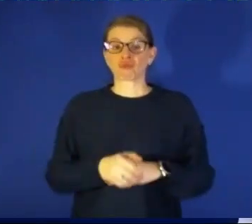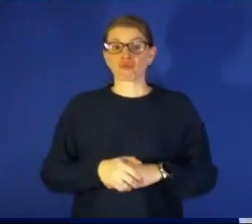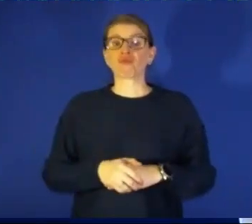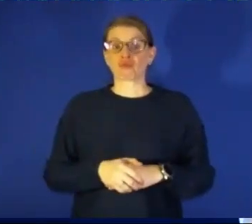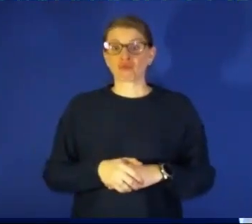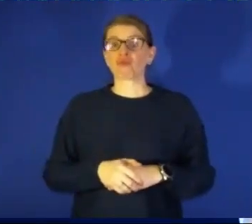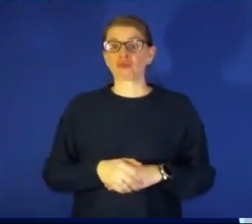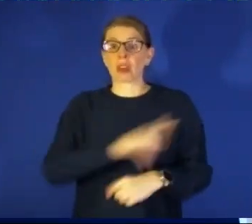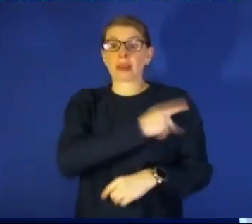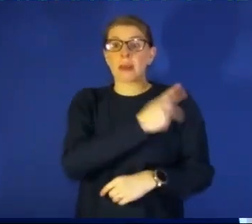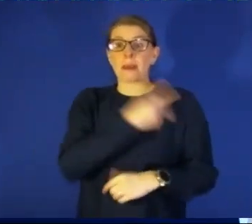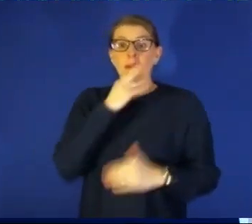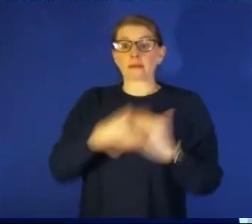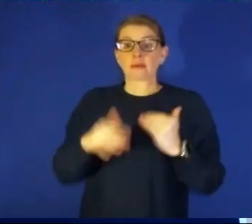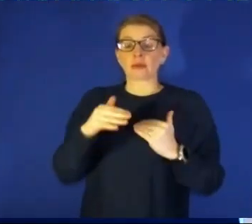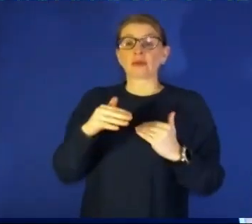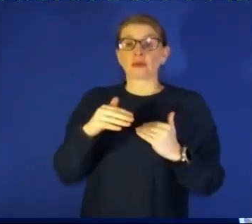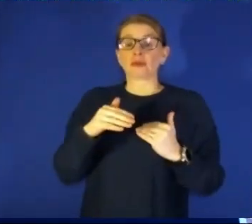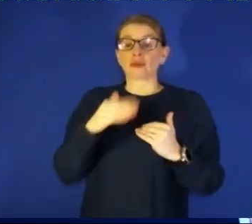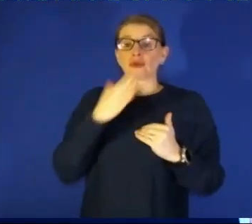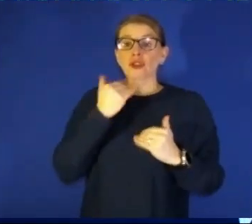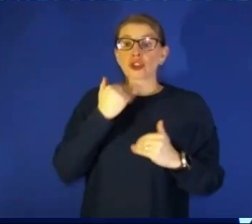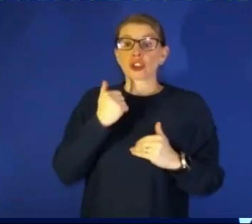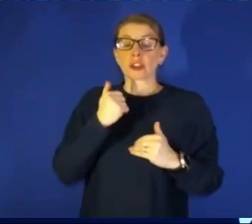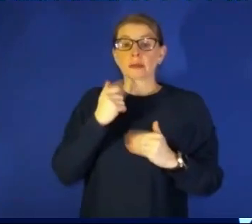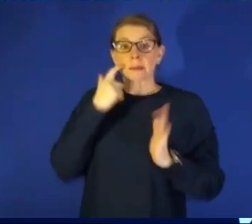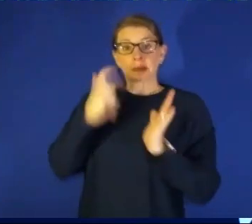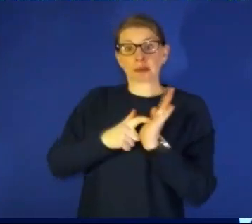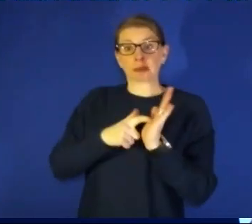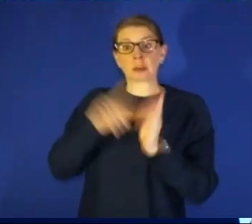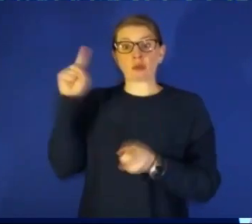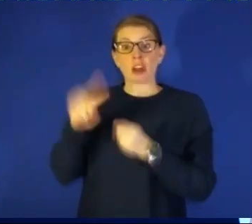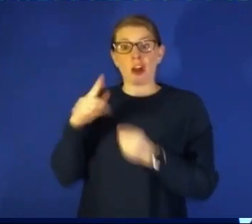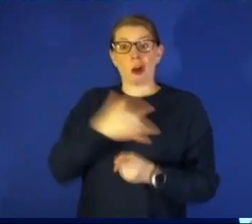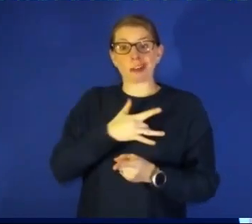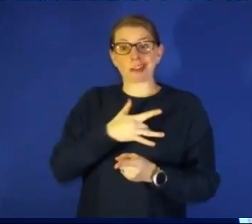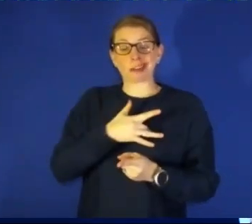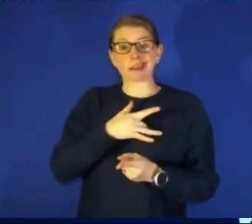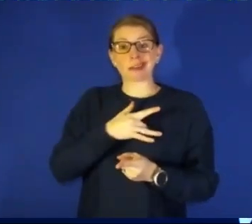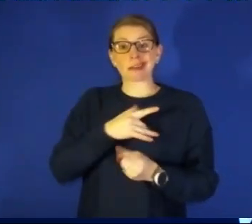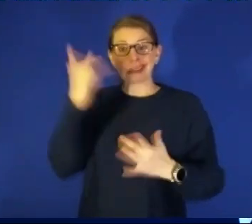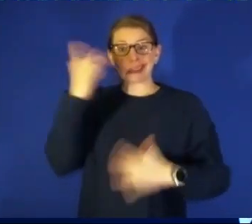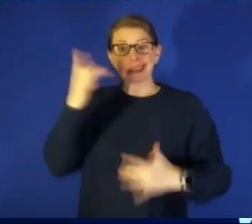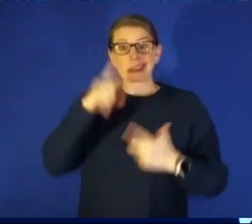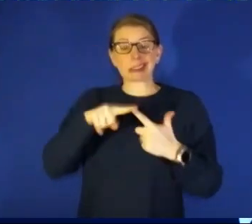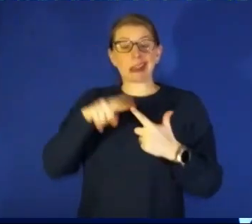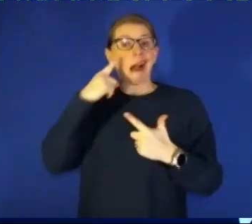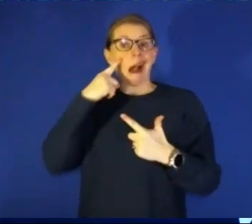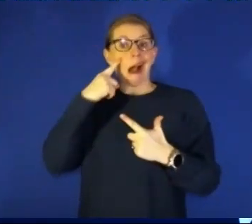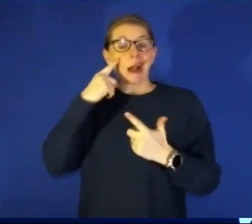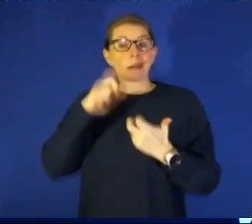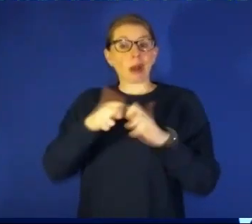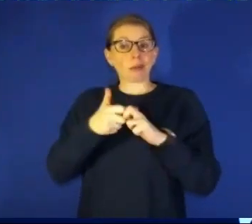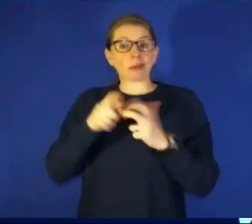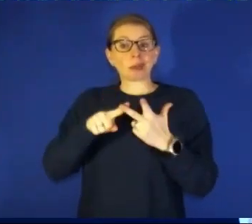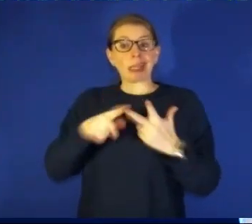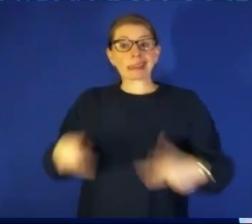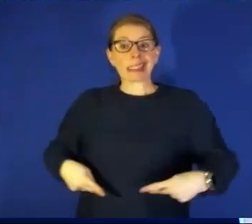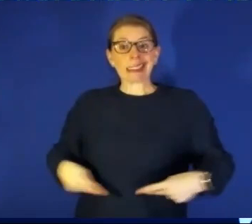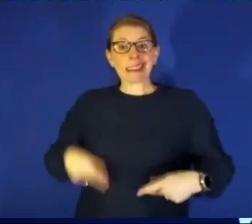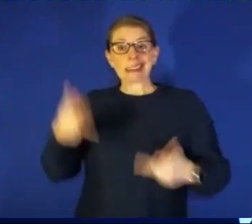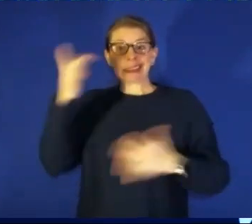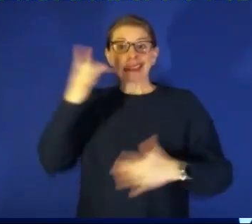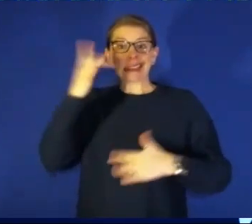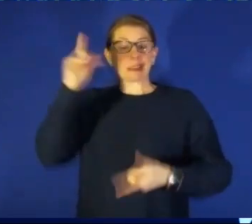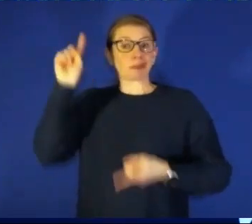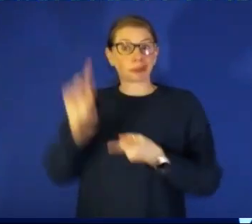blood sugars, and we're seeing it now with a reduction in heart disease, a reduction in eye problems, reduction in kidney disease. And then I